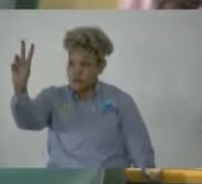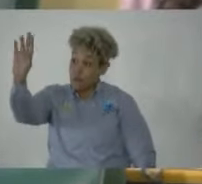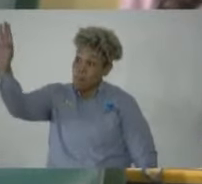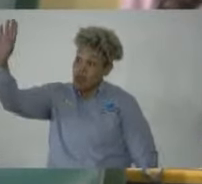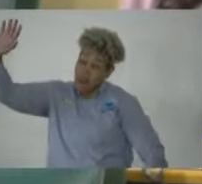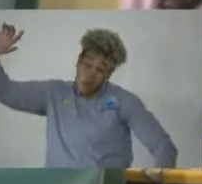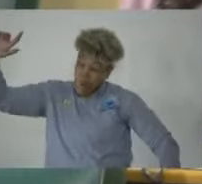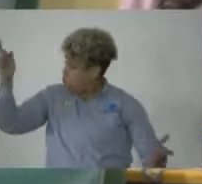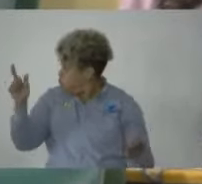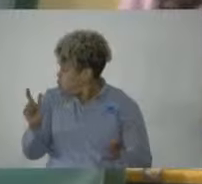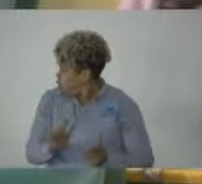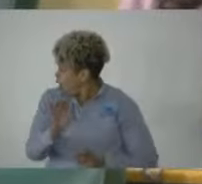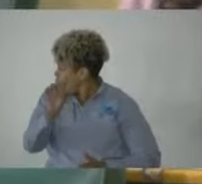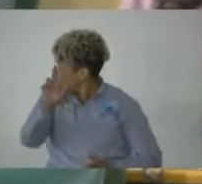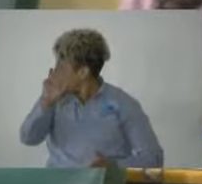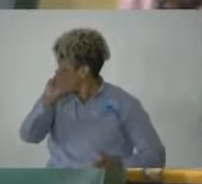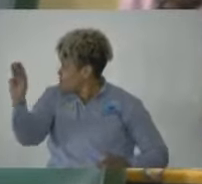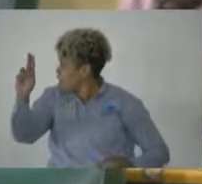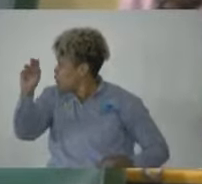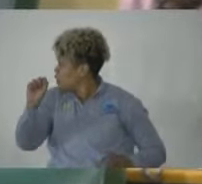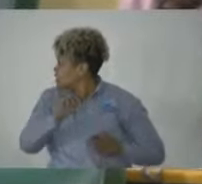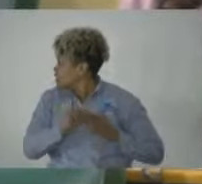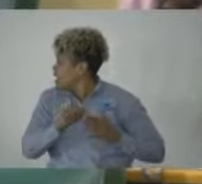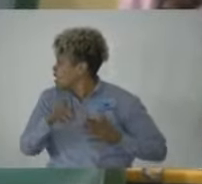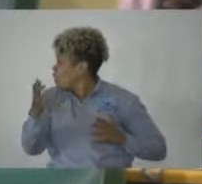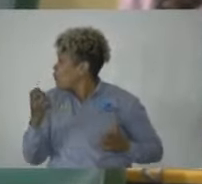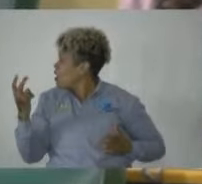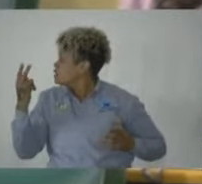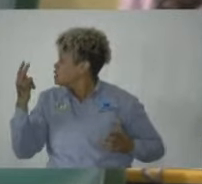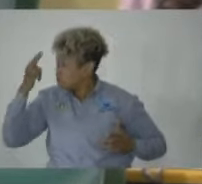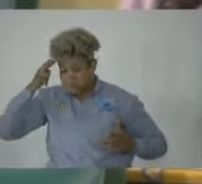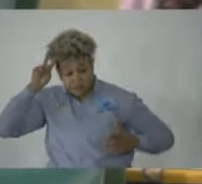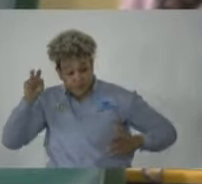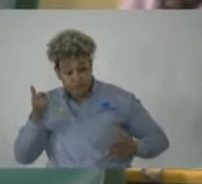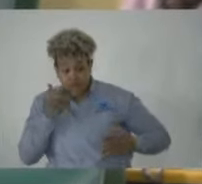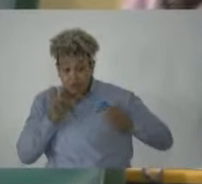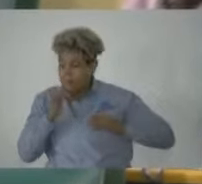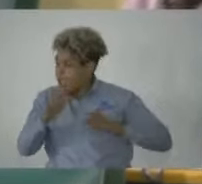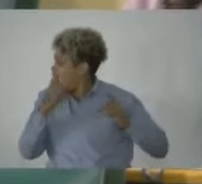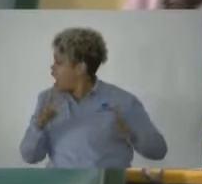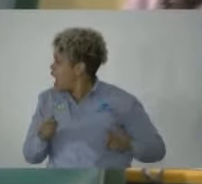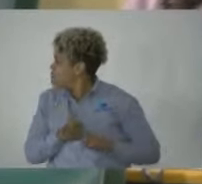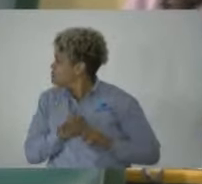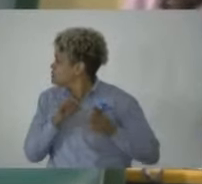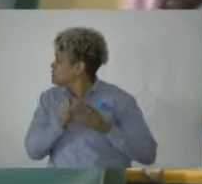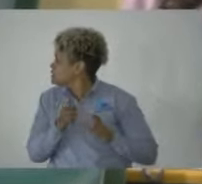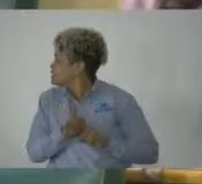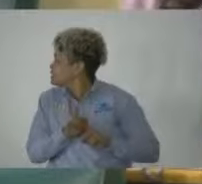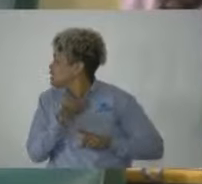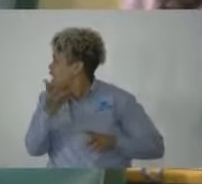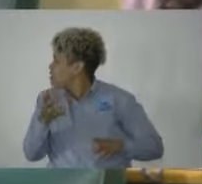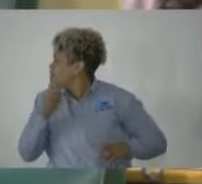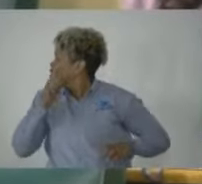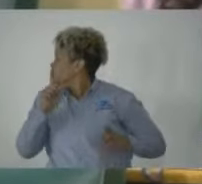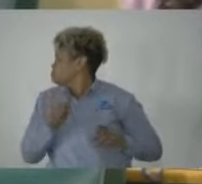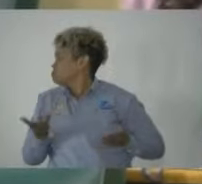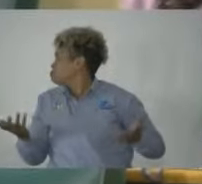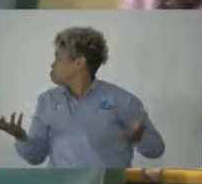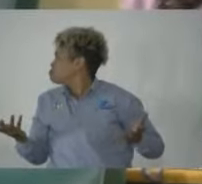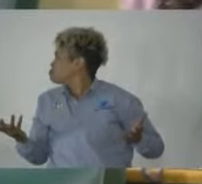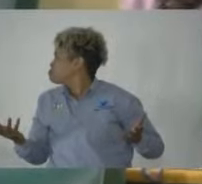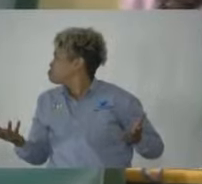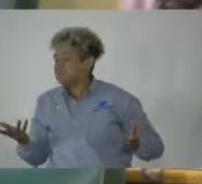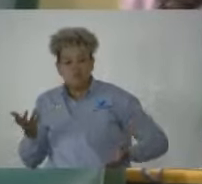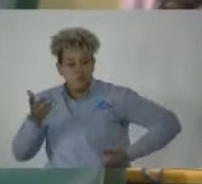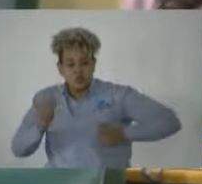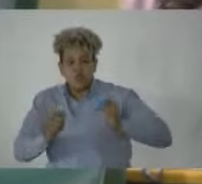$835 million. They like to misremember this. And if you look at what they tweet and so on, they